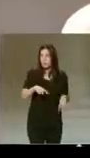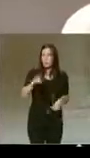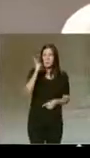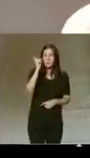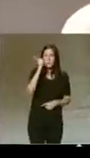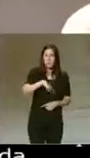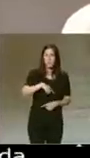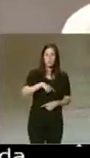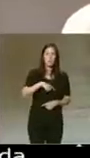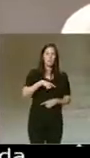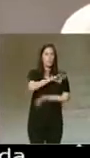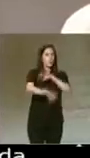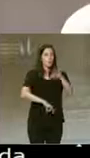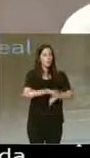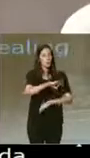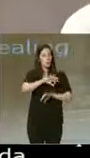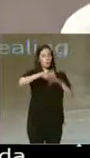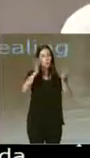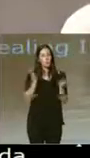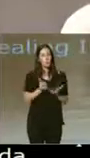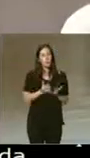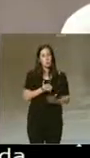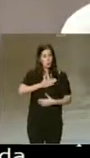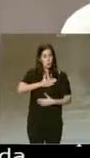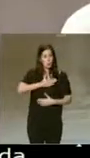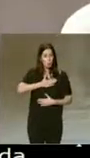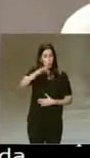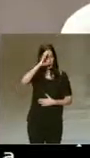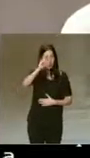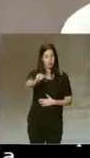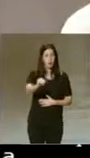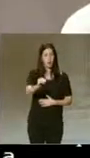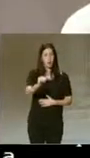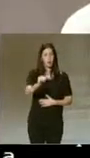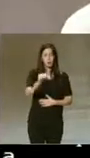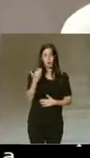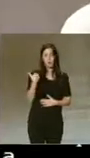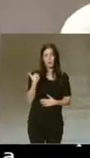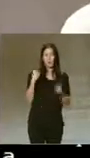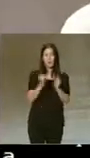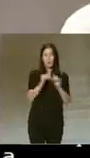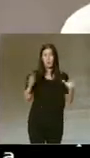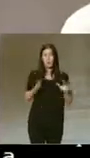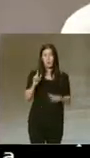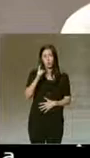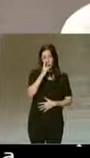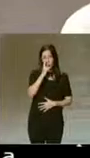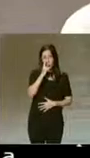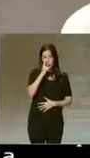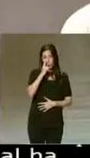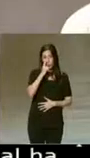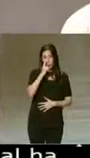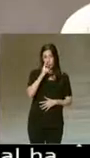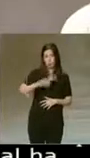IP. Well, we know that the World Intellectual Organization on June